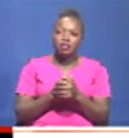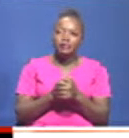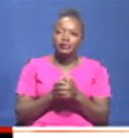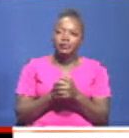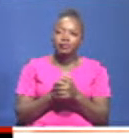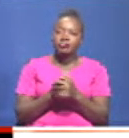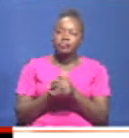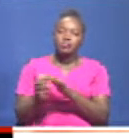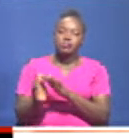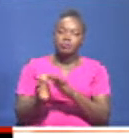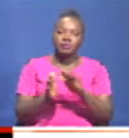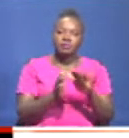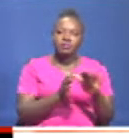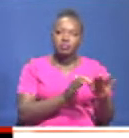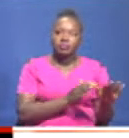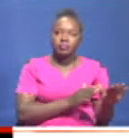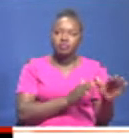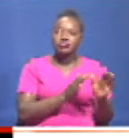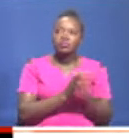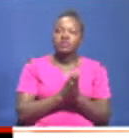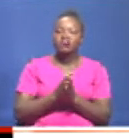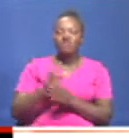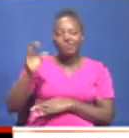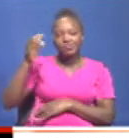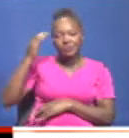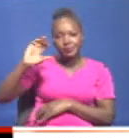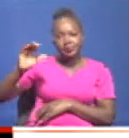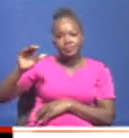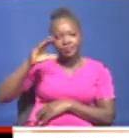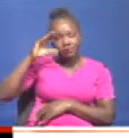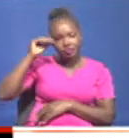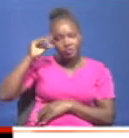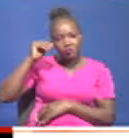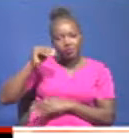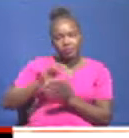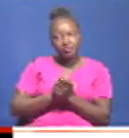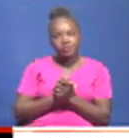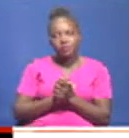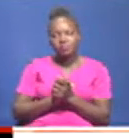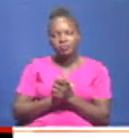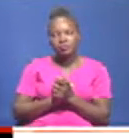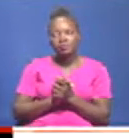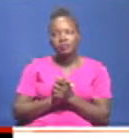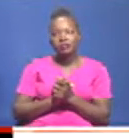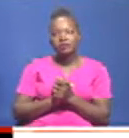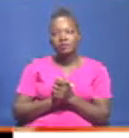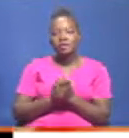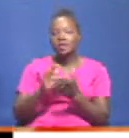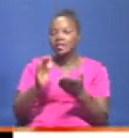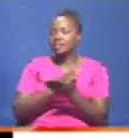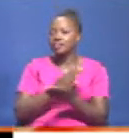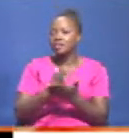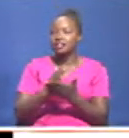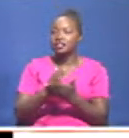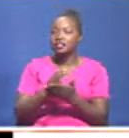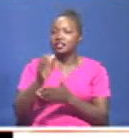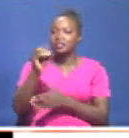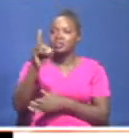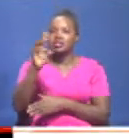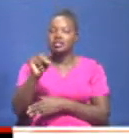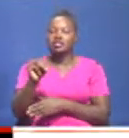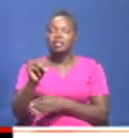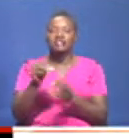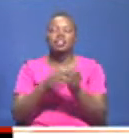from the pulpit to the coastal city of Mombasa. Incidentally, it's back to politics, where a section of ODM legislators